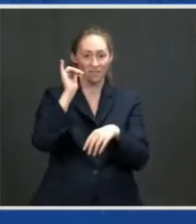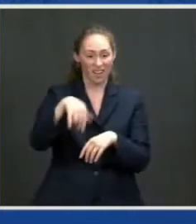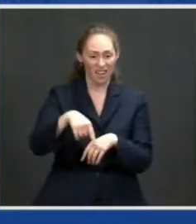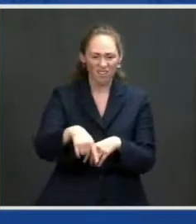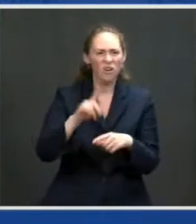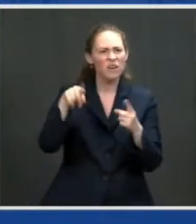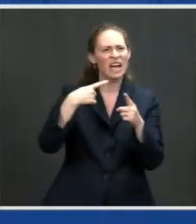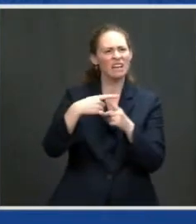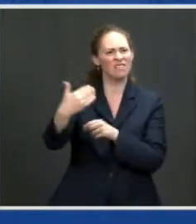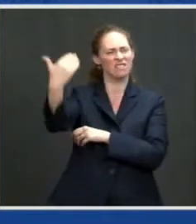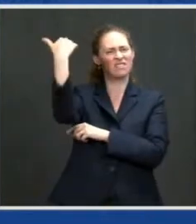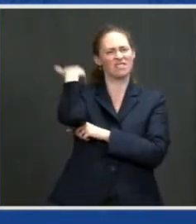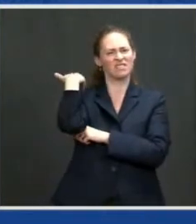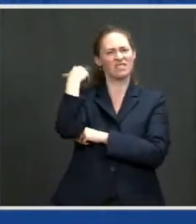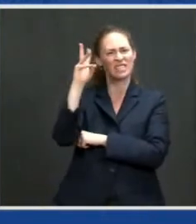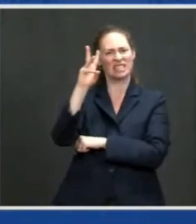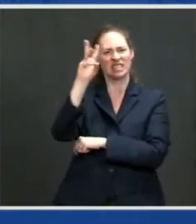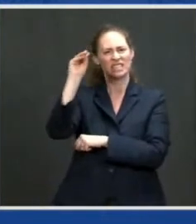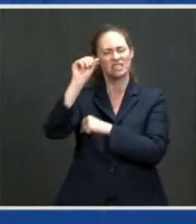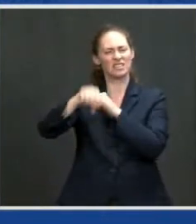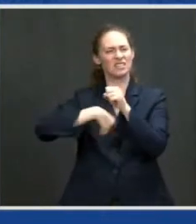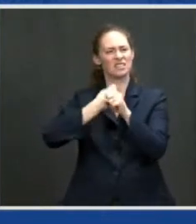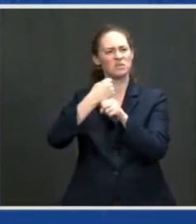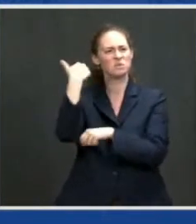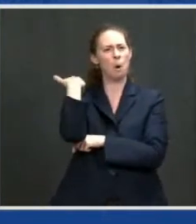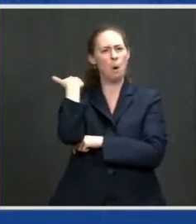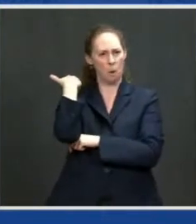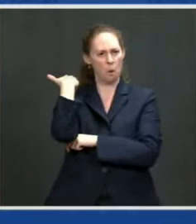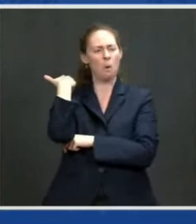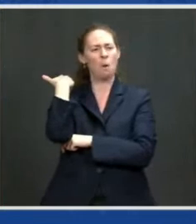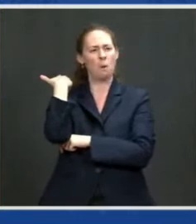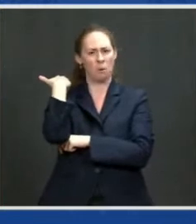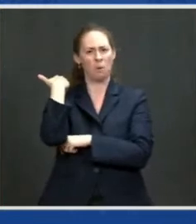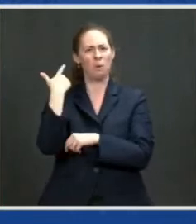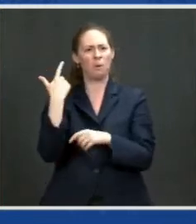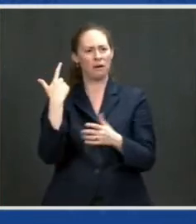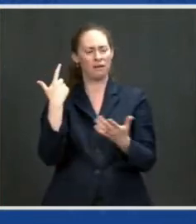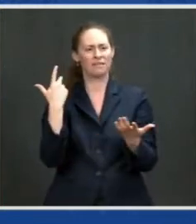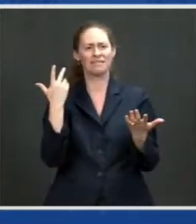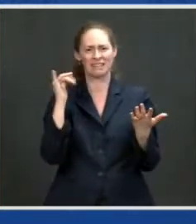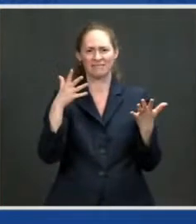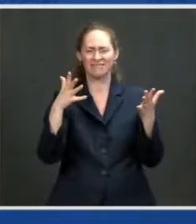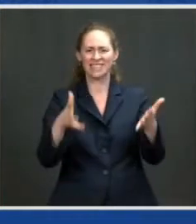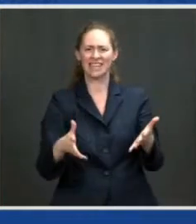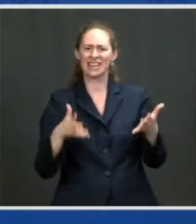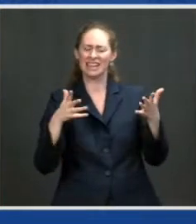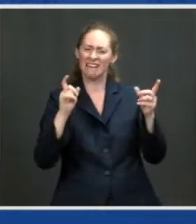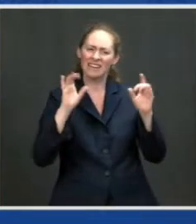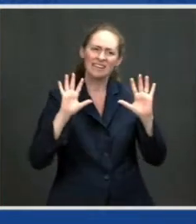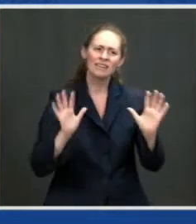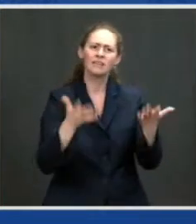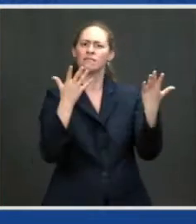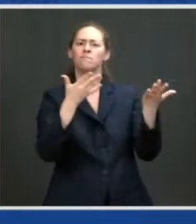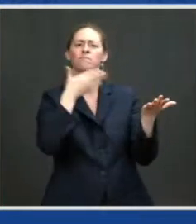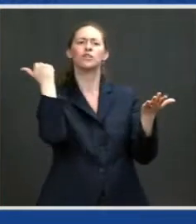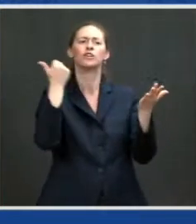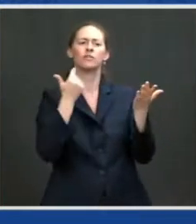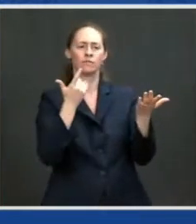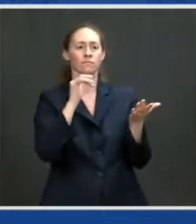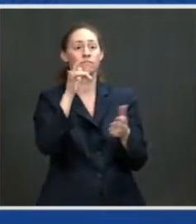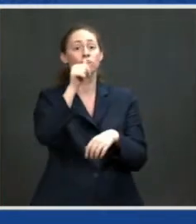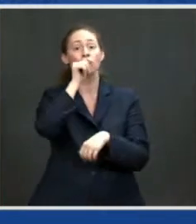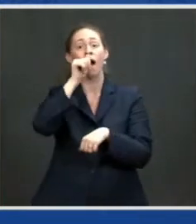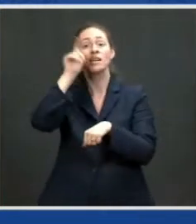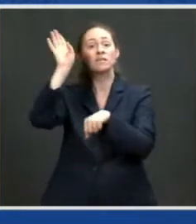60 years after we built it. These are generational investments. Private sector does not make these kind of